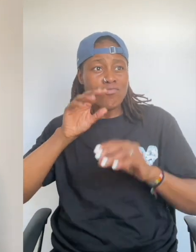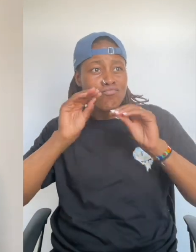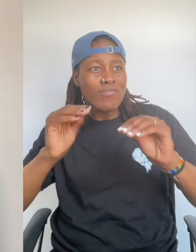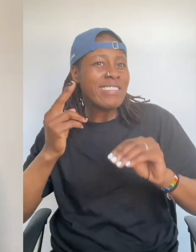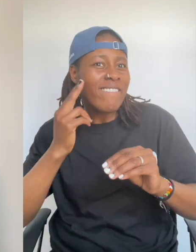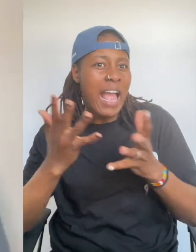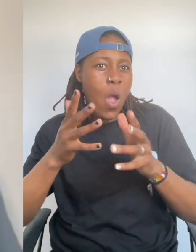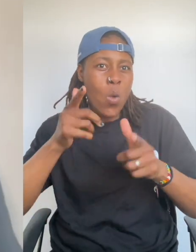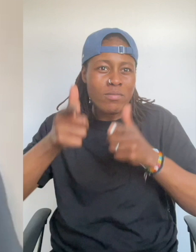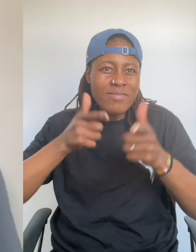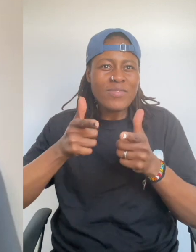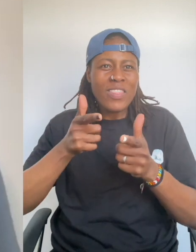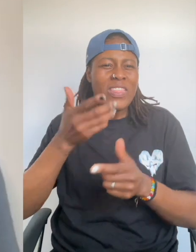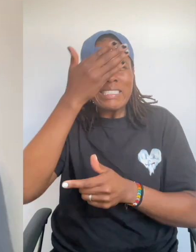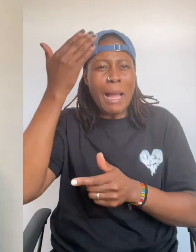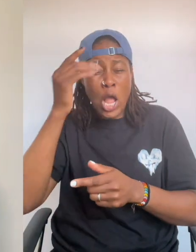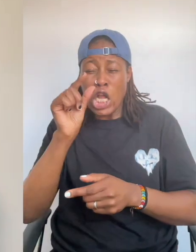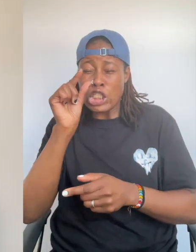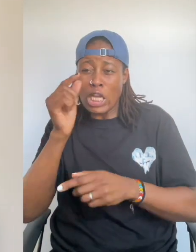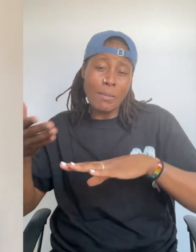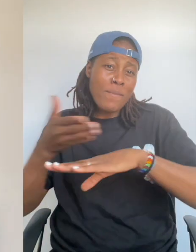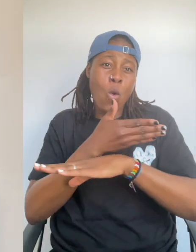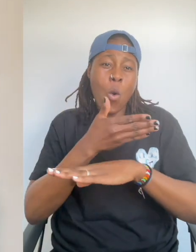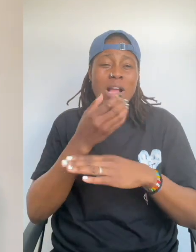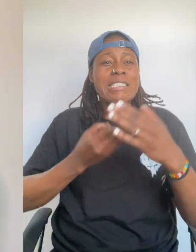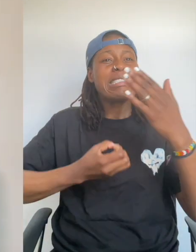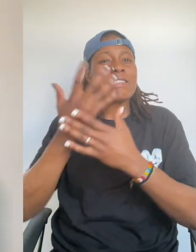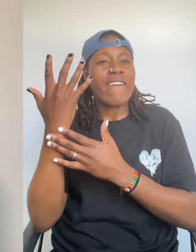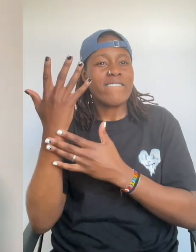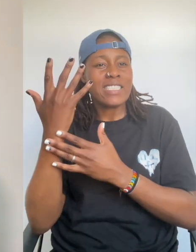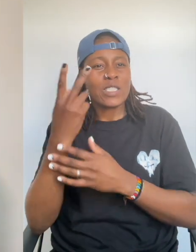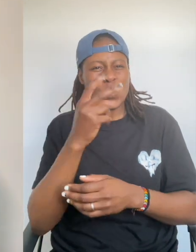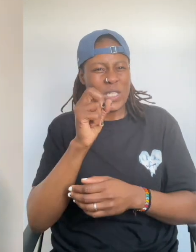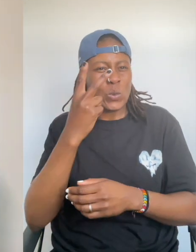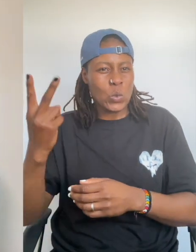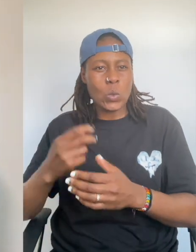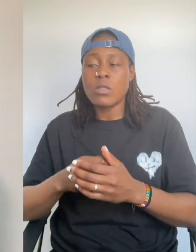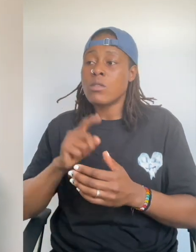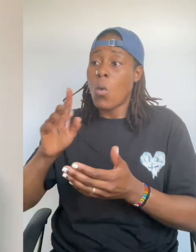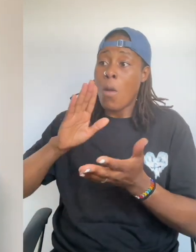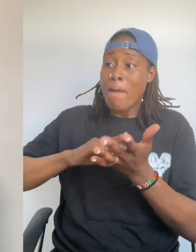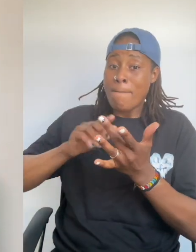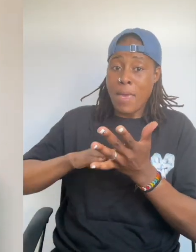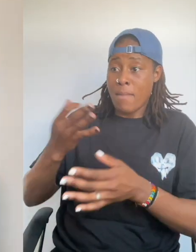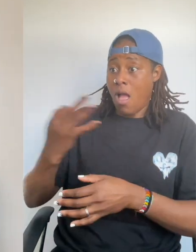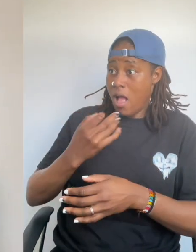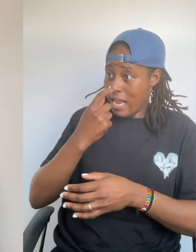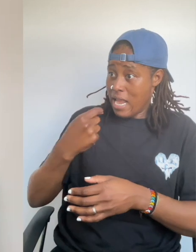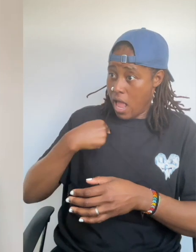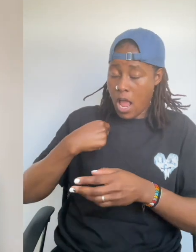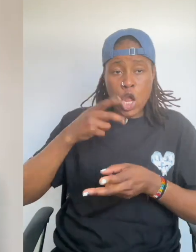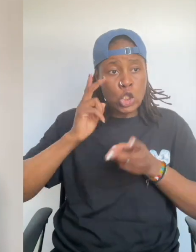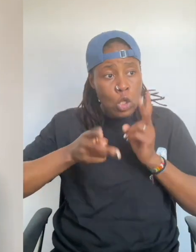and that was pretty good. We did that for the summer. That was just before I did Devs. But yeah, Mim asked if I could do the Royal Albert